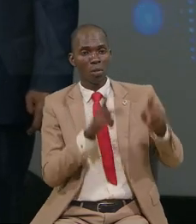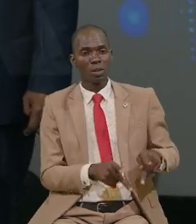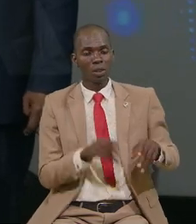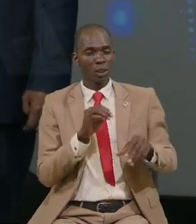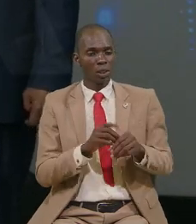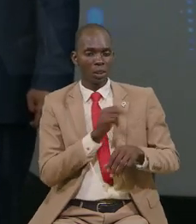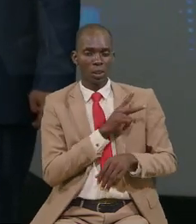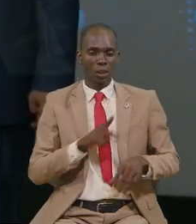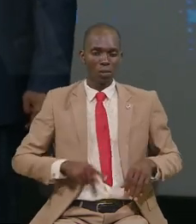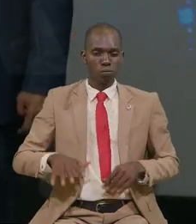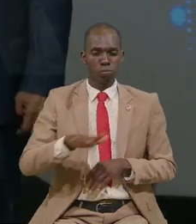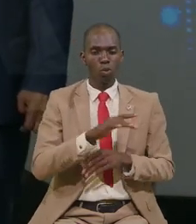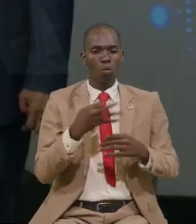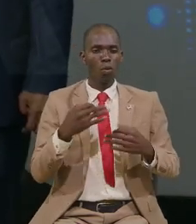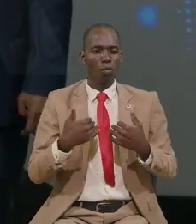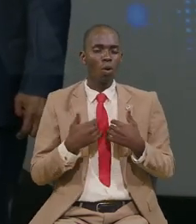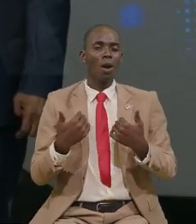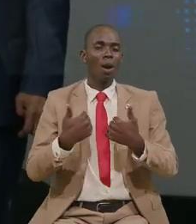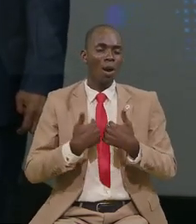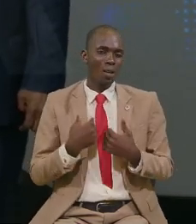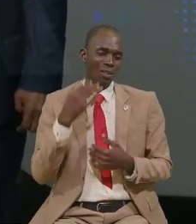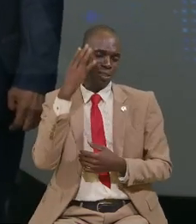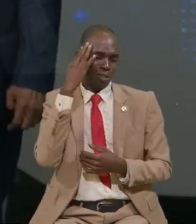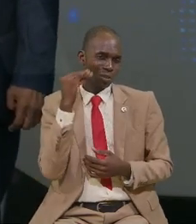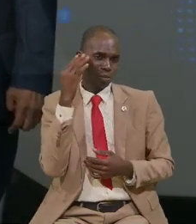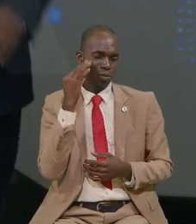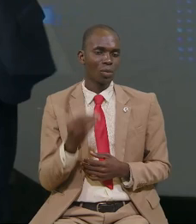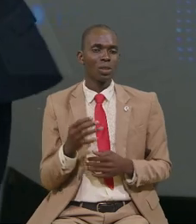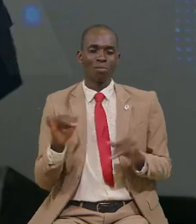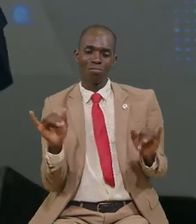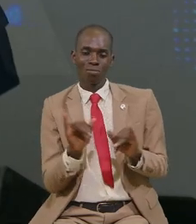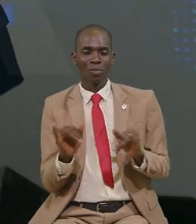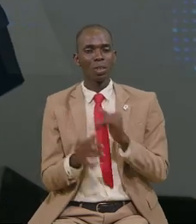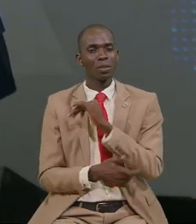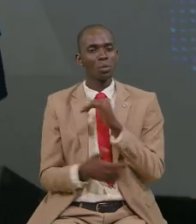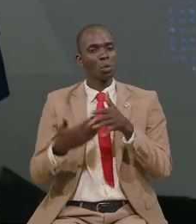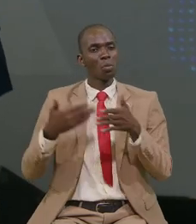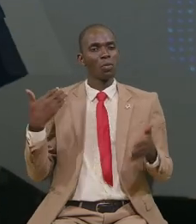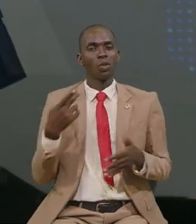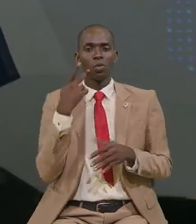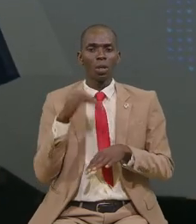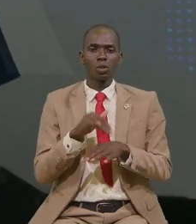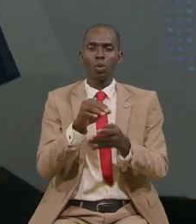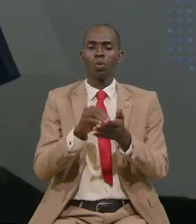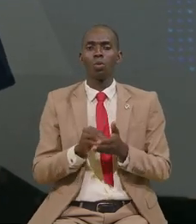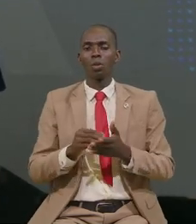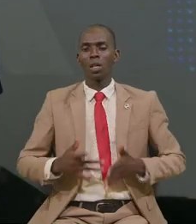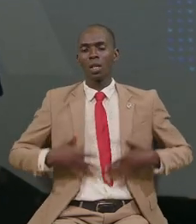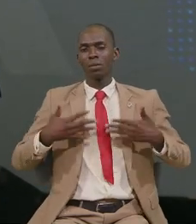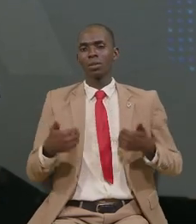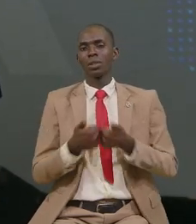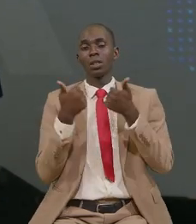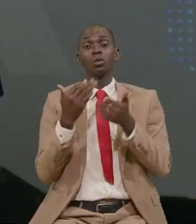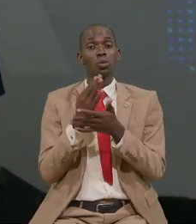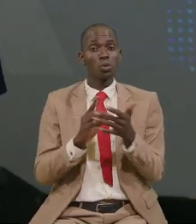of God has had a similar temptation before. Look at the challenge you have, somebody else in the